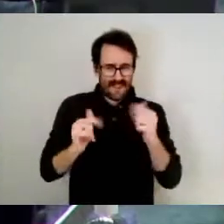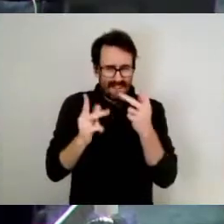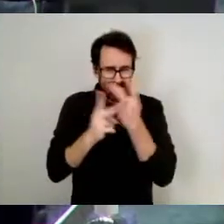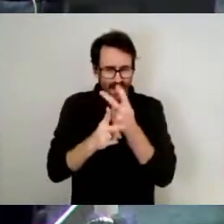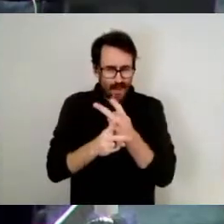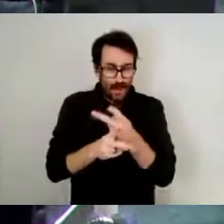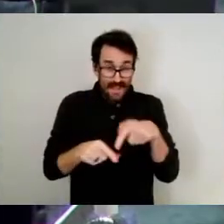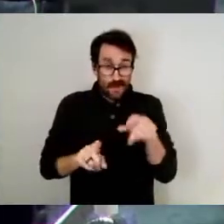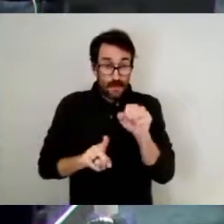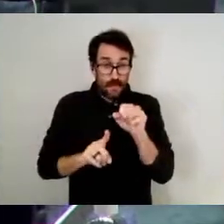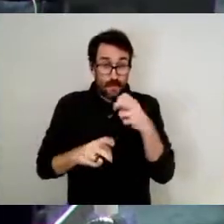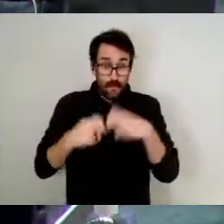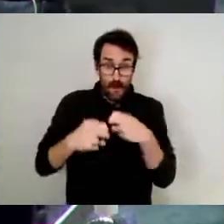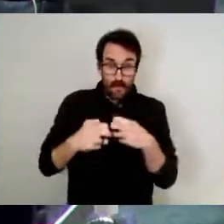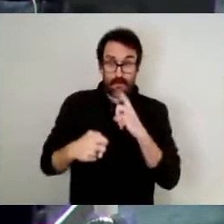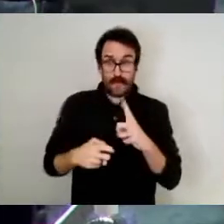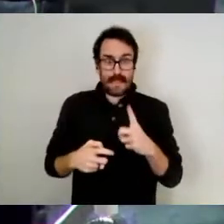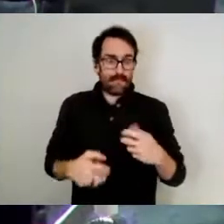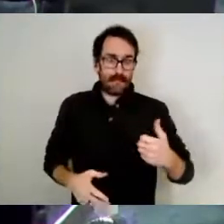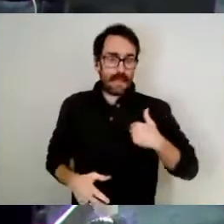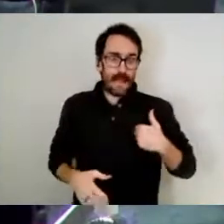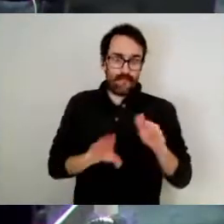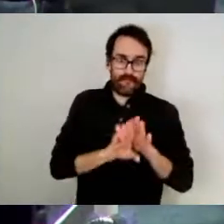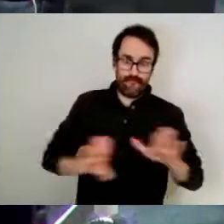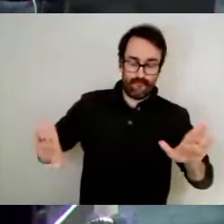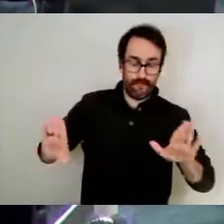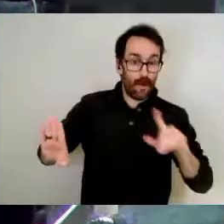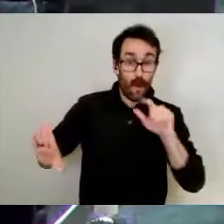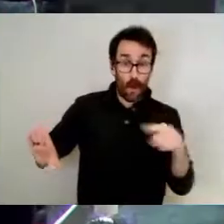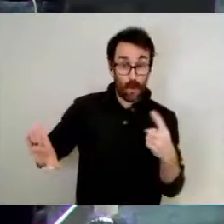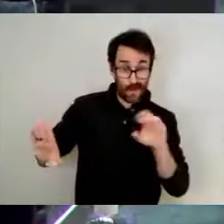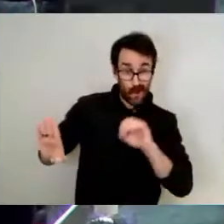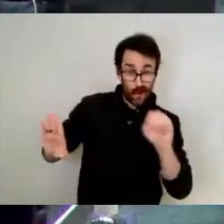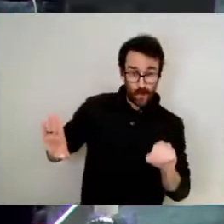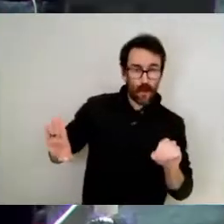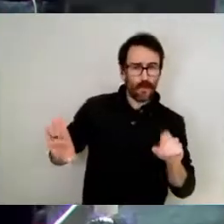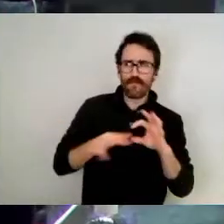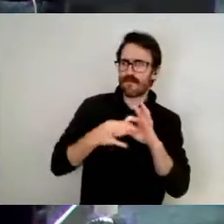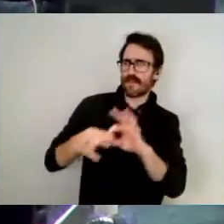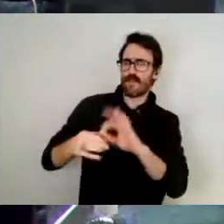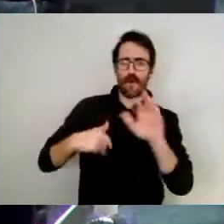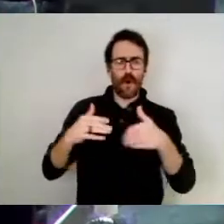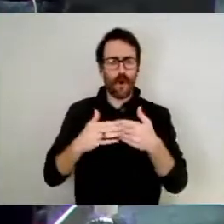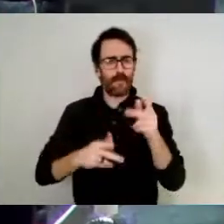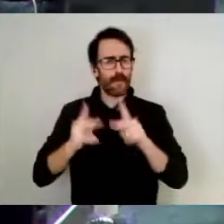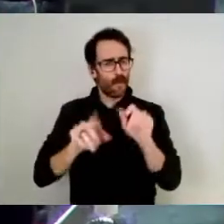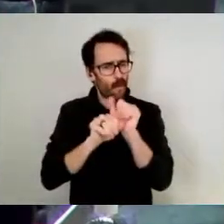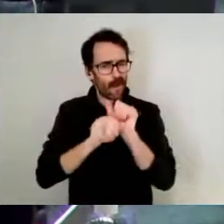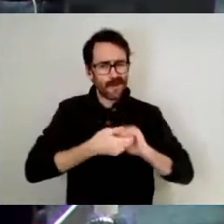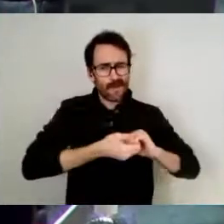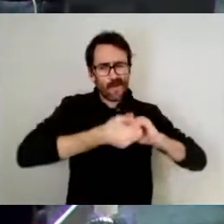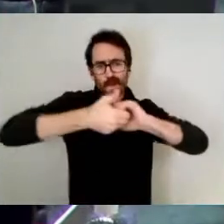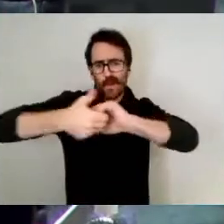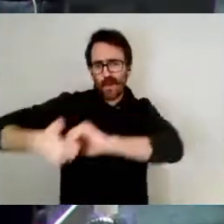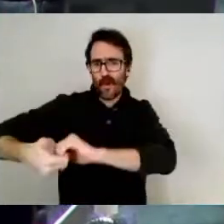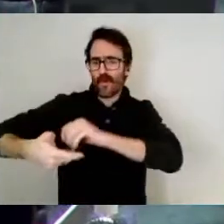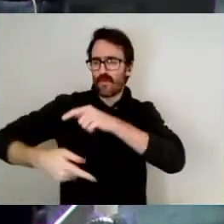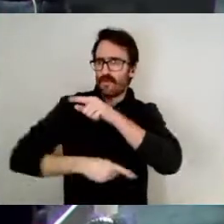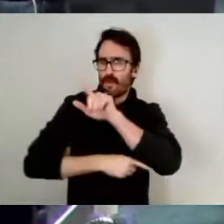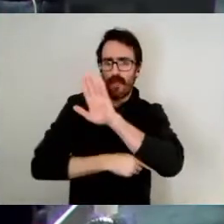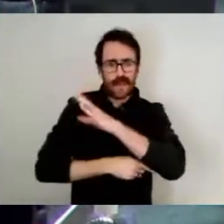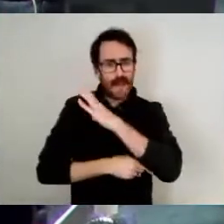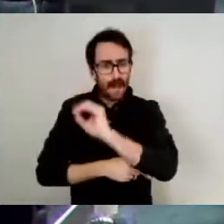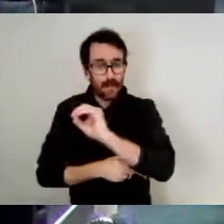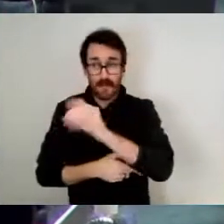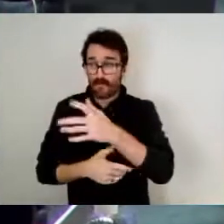large municipalities. The mayor has reached out to several mayors of larger cities in Ontario, Toronto, Brampton,